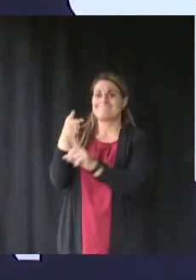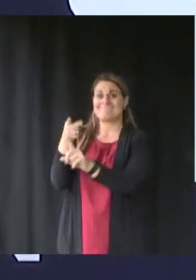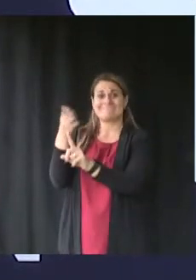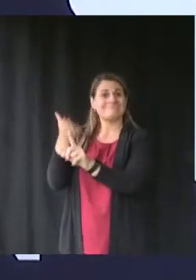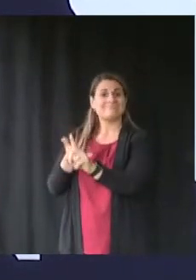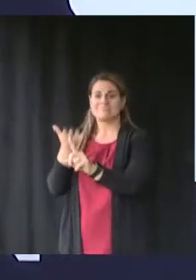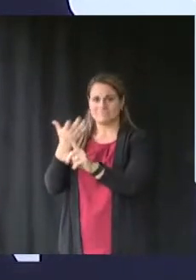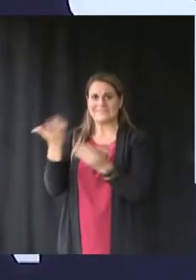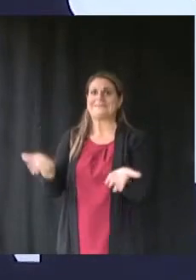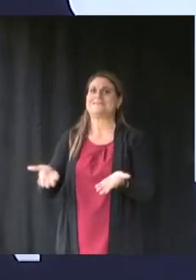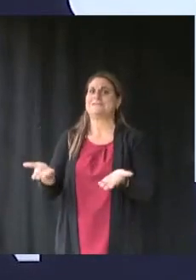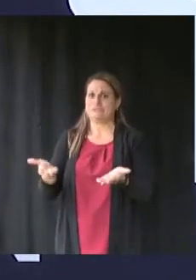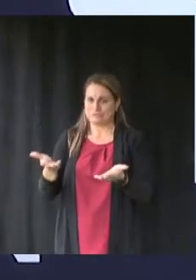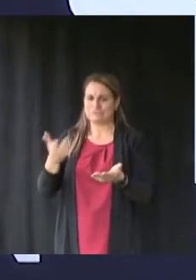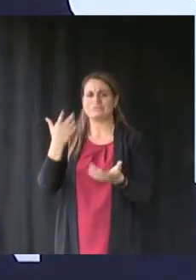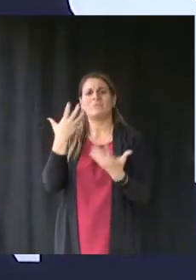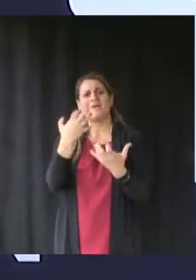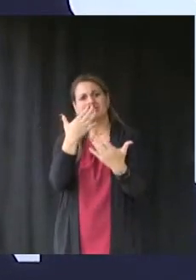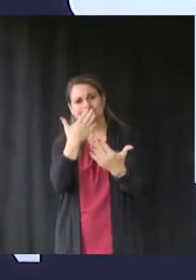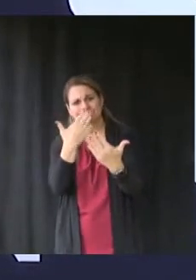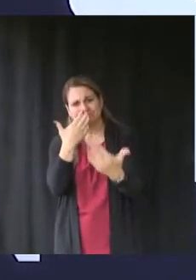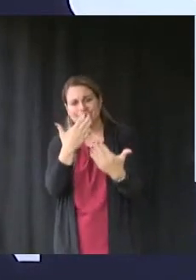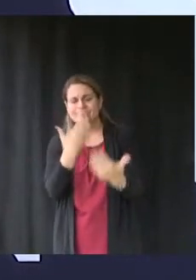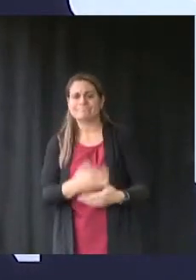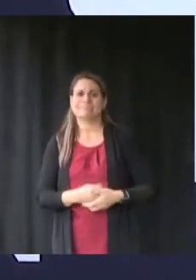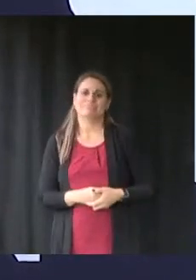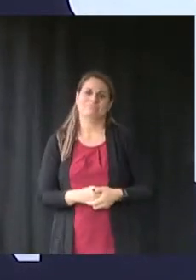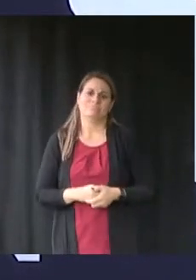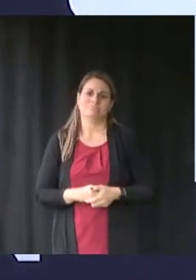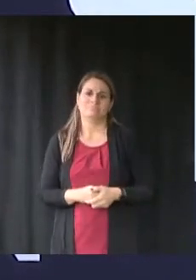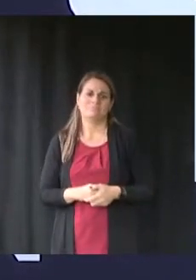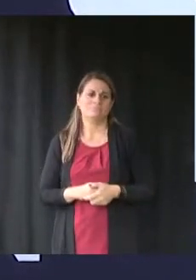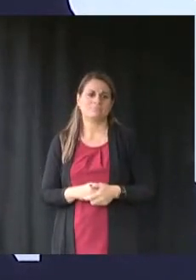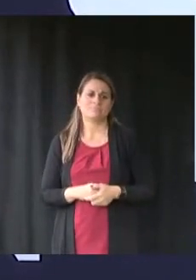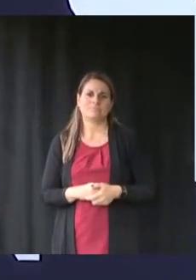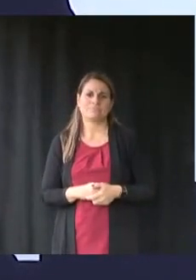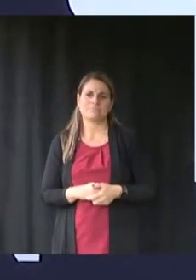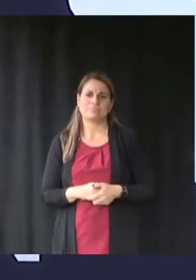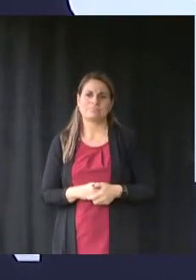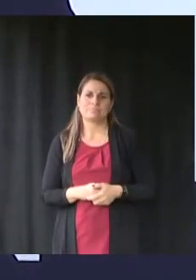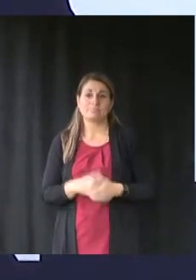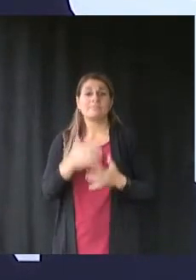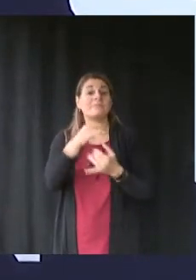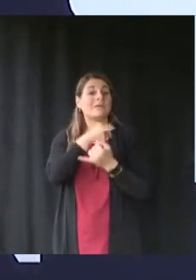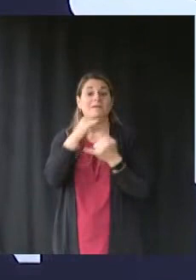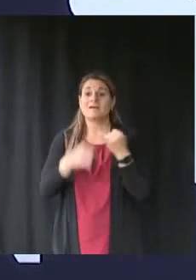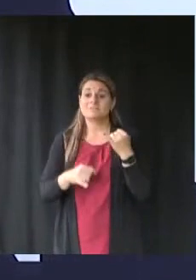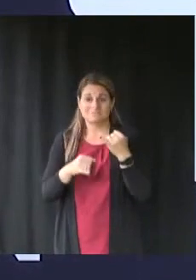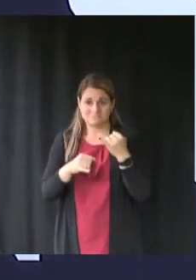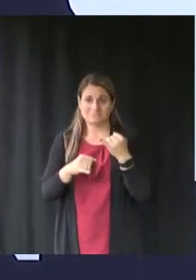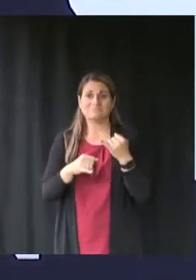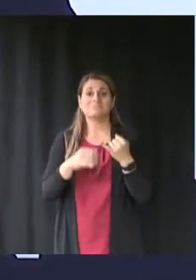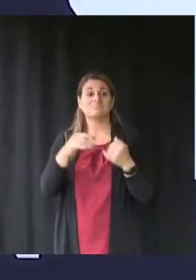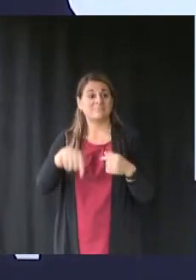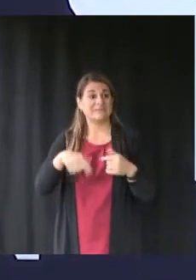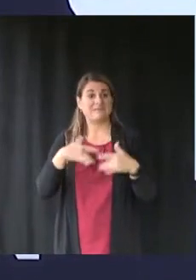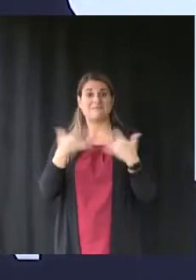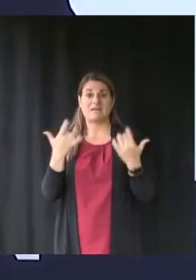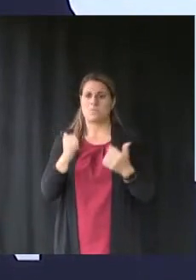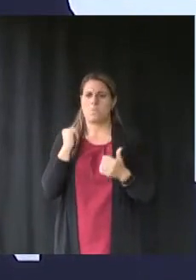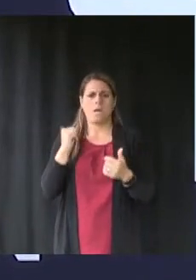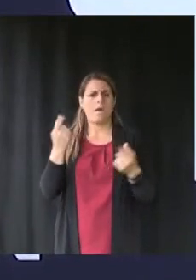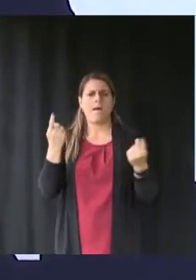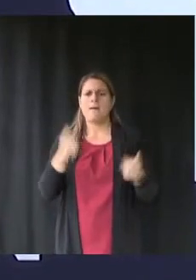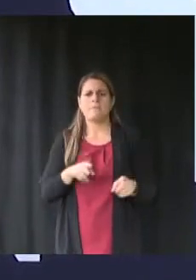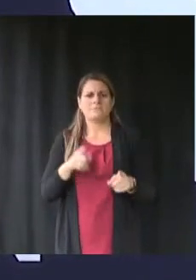And Richard, thank you for all that you do as well in this. And lastly, events like this don't happen miraculously. You have people